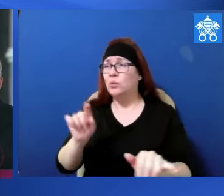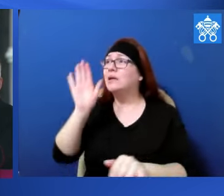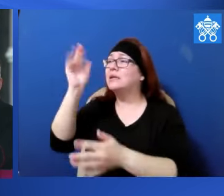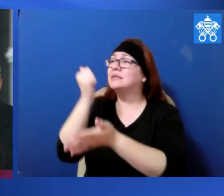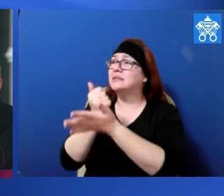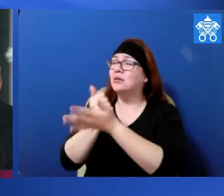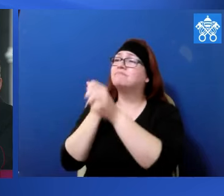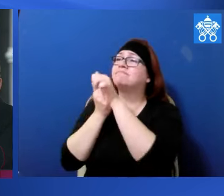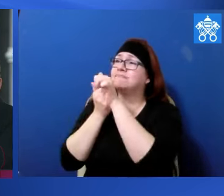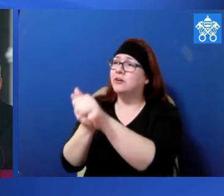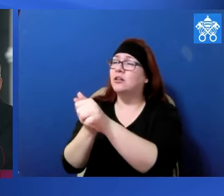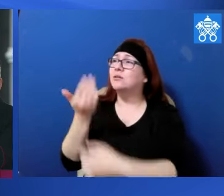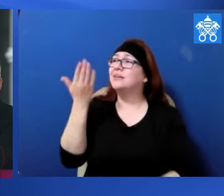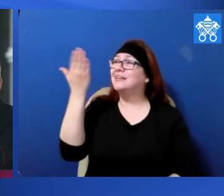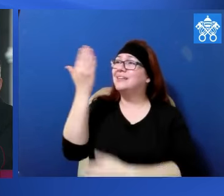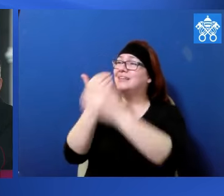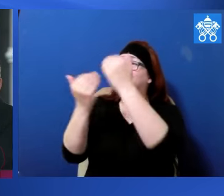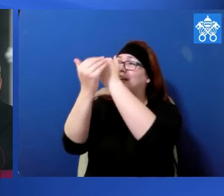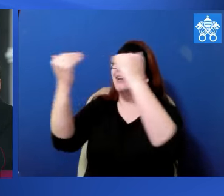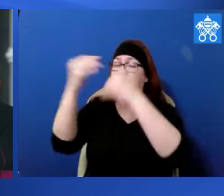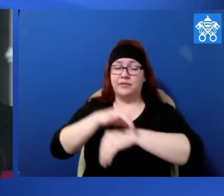Aiutorium nostrum in nomine Domini.